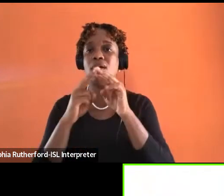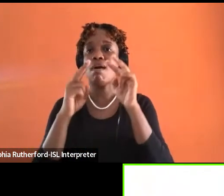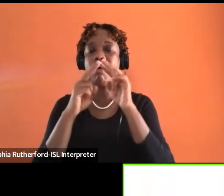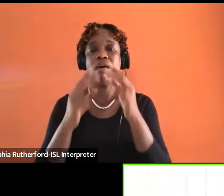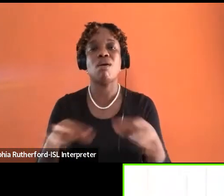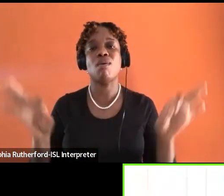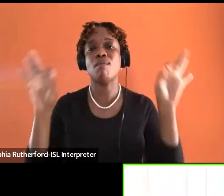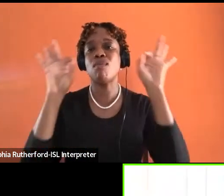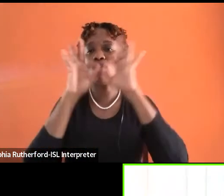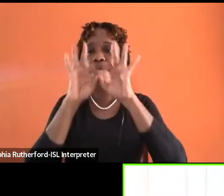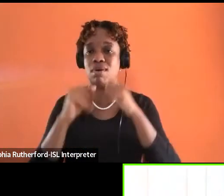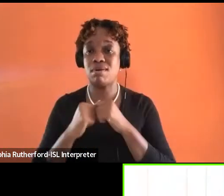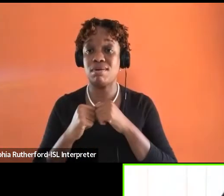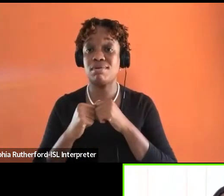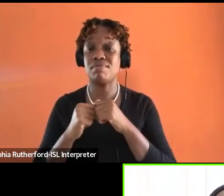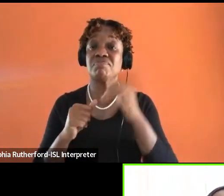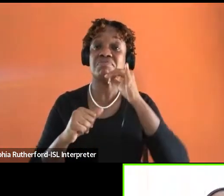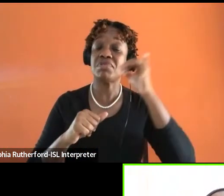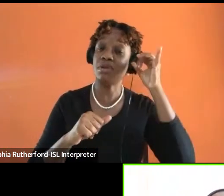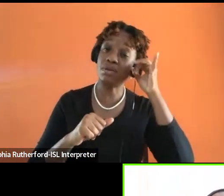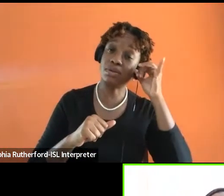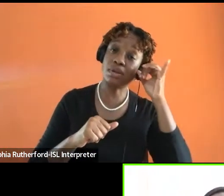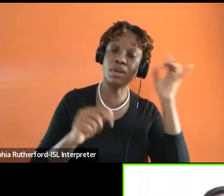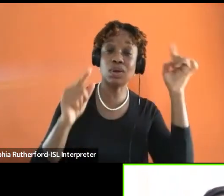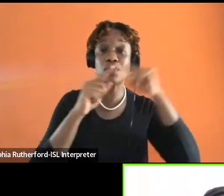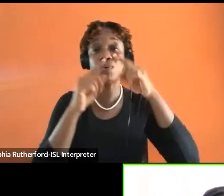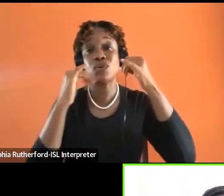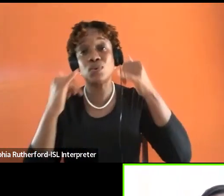heard throughout yesterday and today.